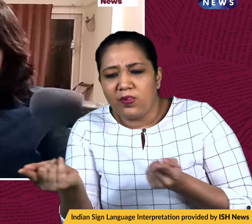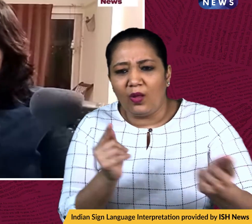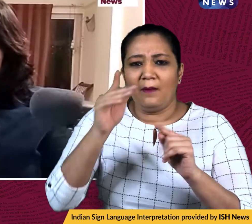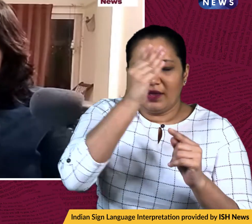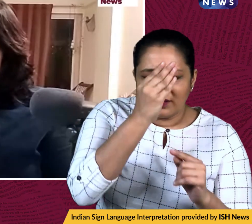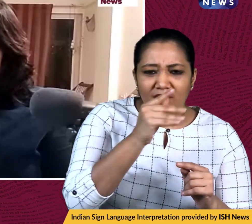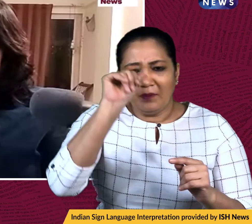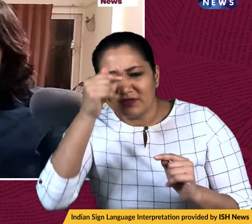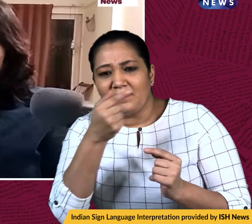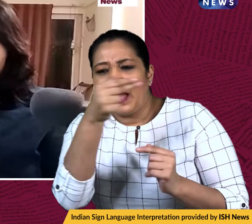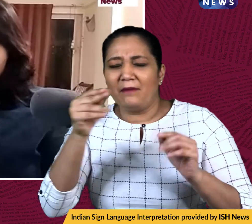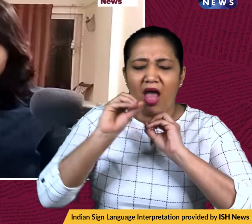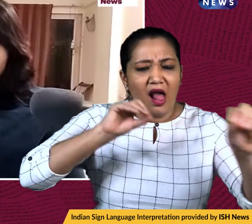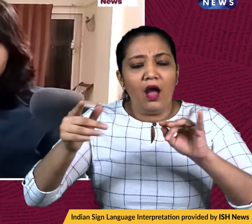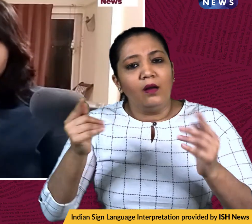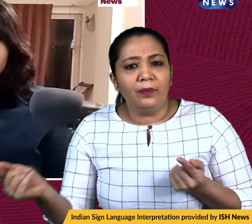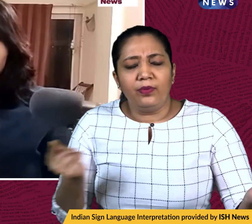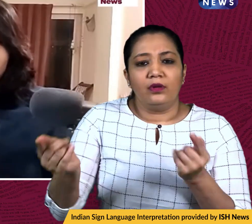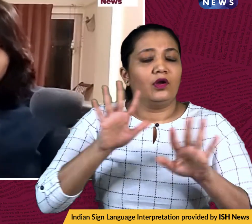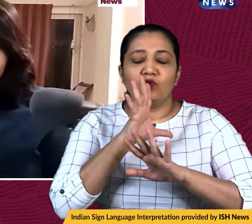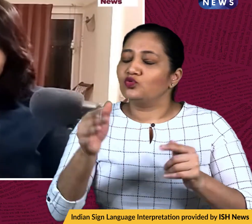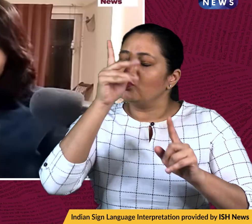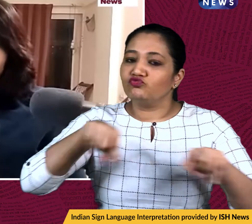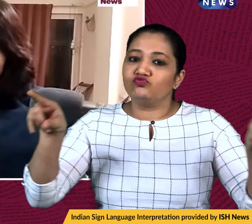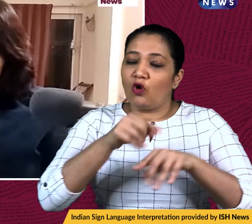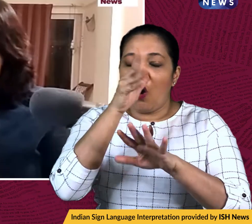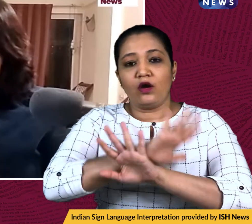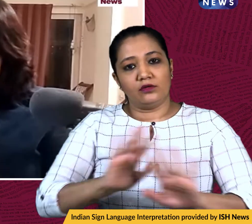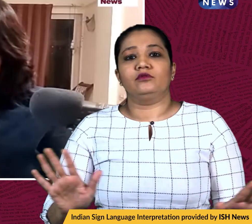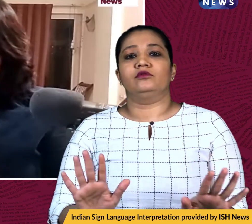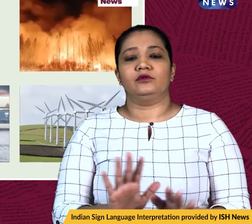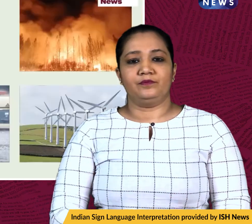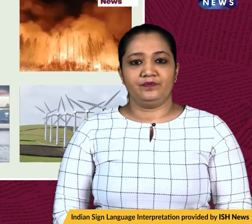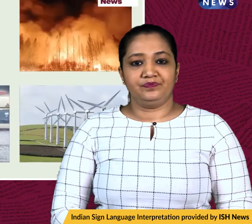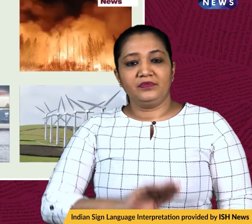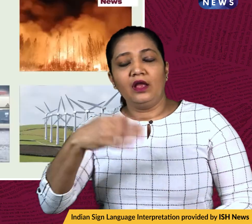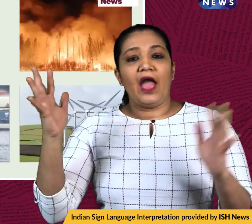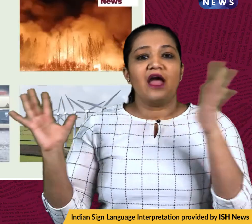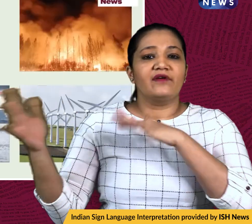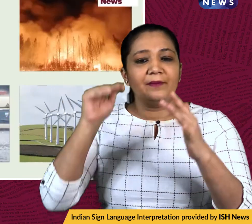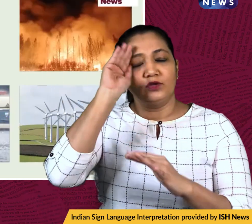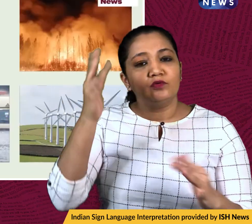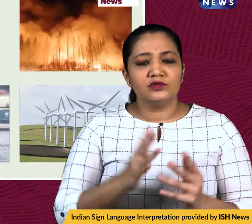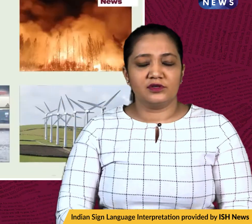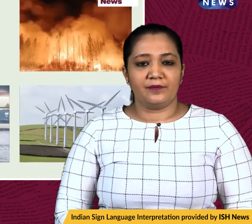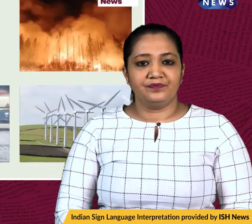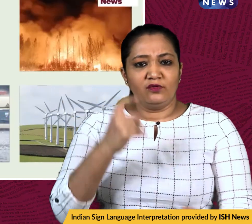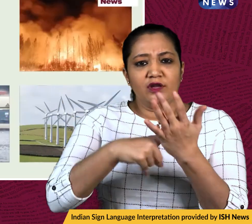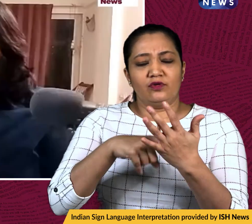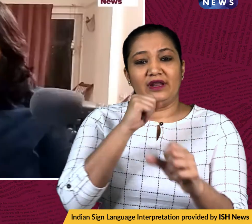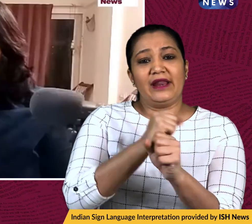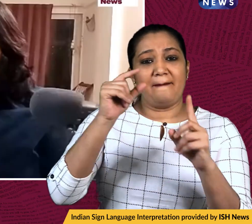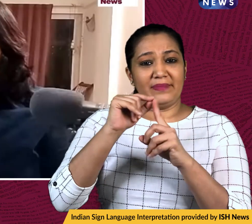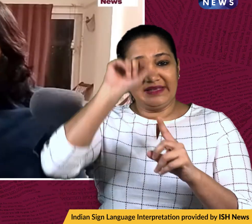by sharing the name of the survivor, but the information is blatantly false. Moving on to environment news right now, according to a report